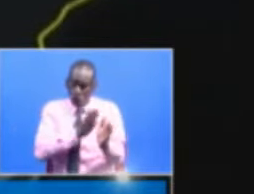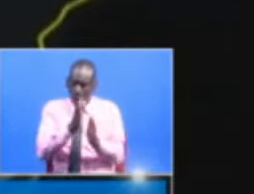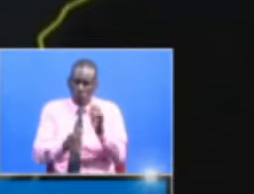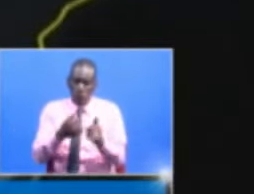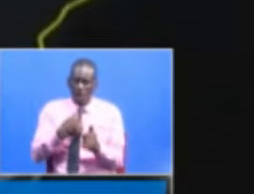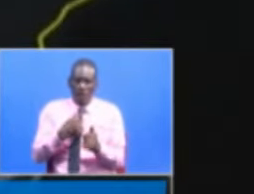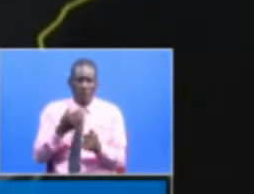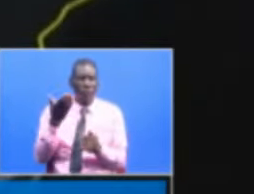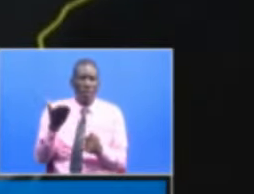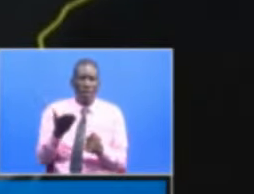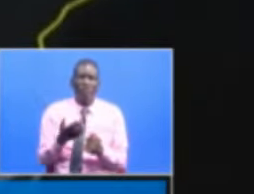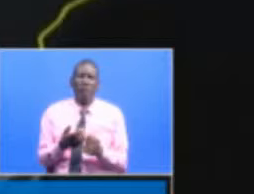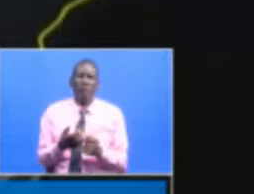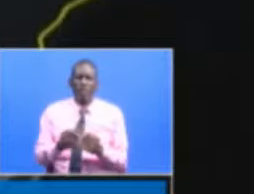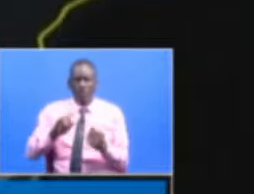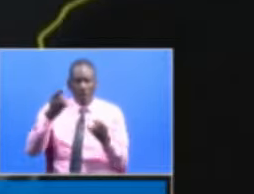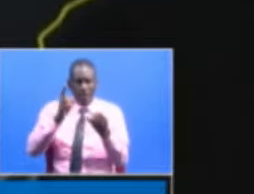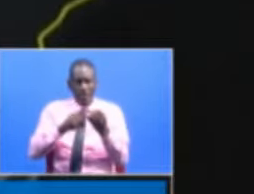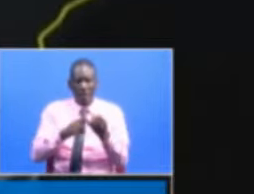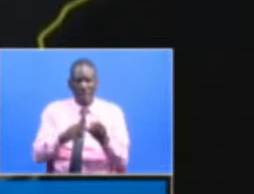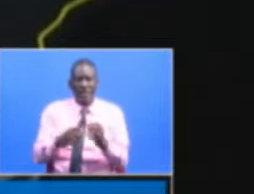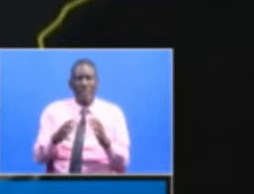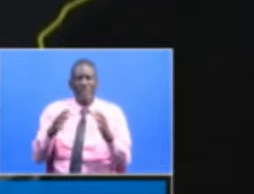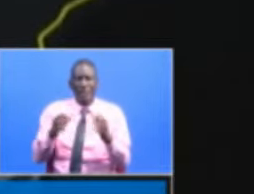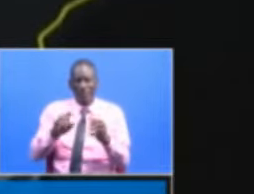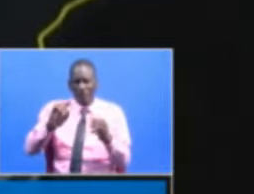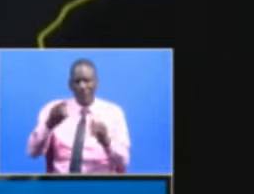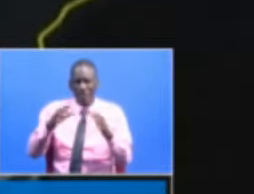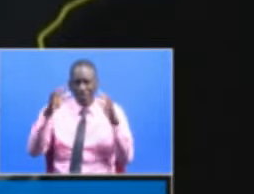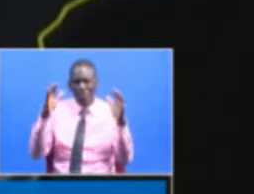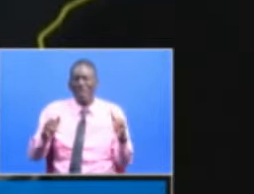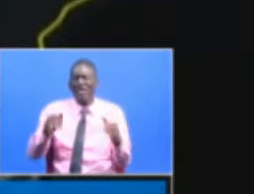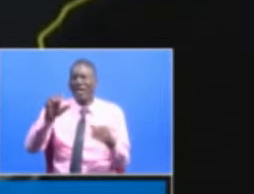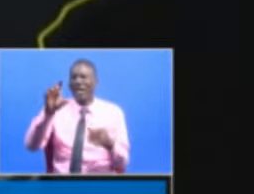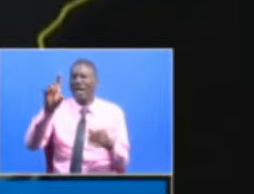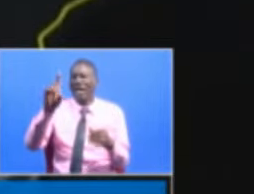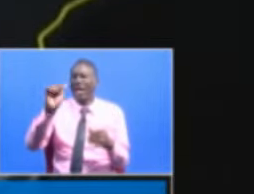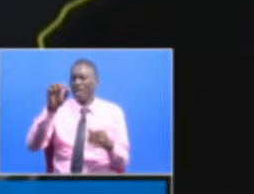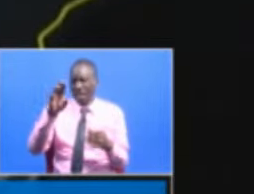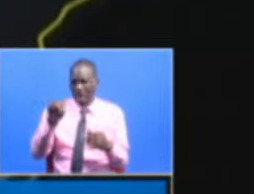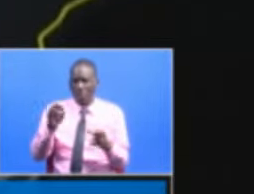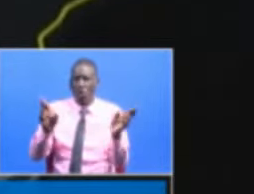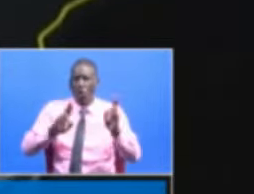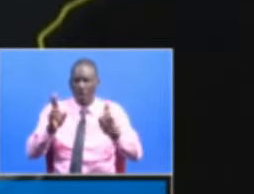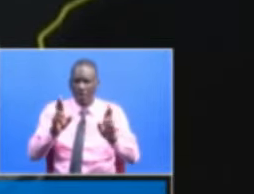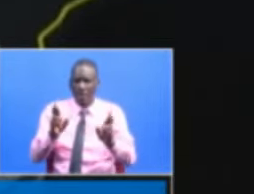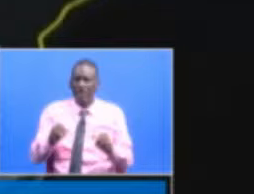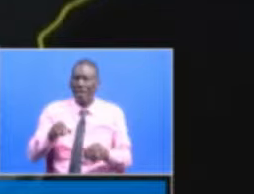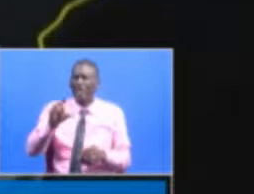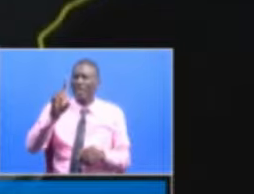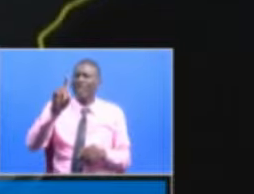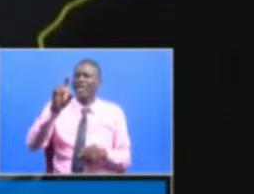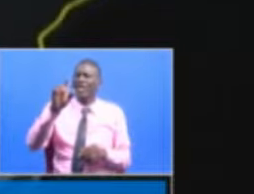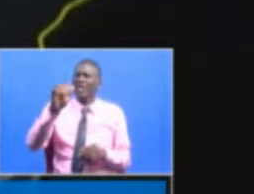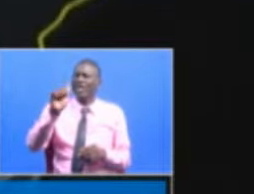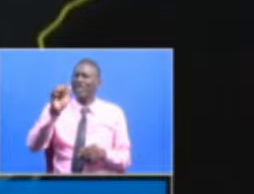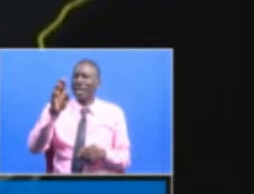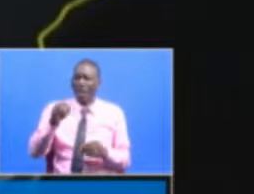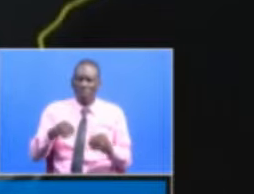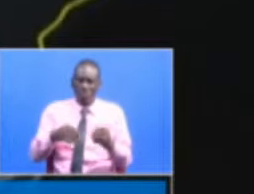place is, first of all, a very large dam is going to be, has already been, the groundwork